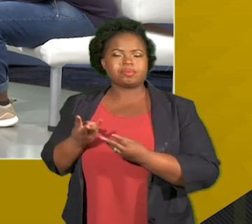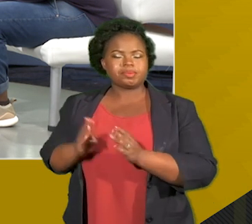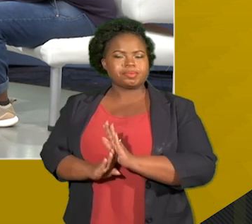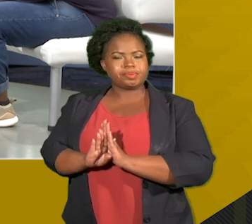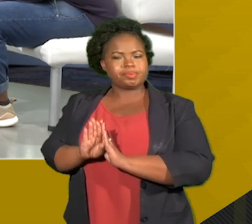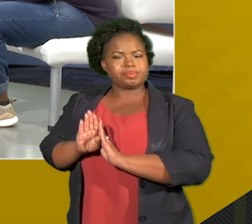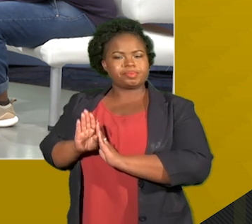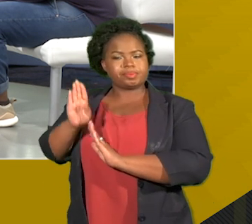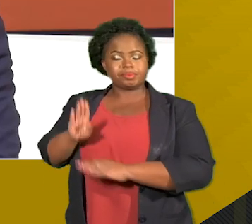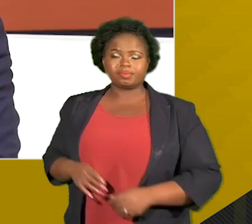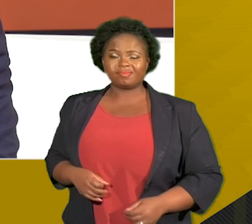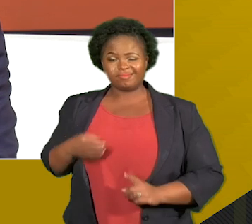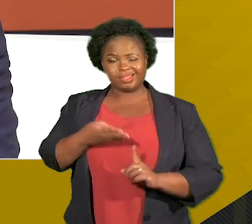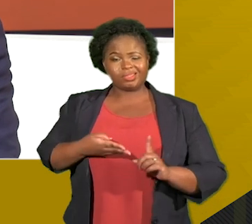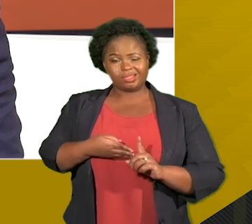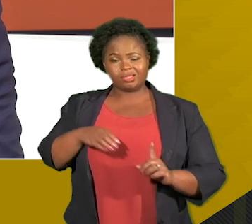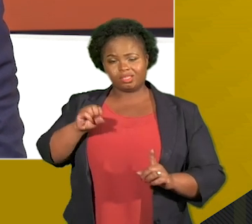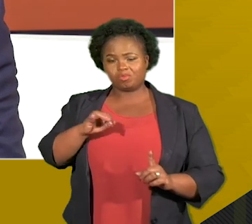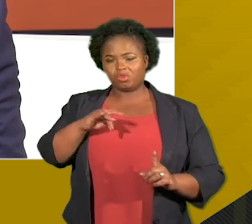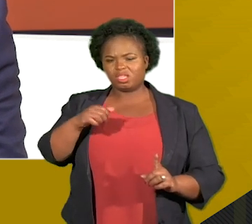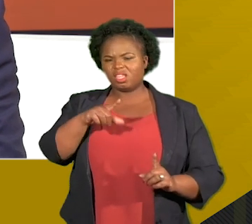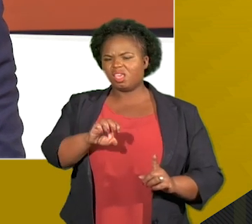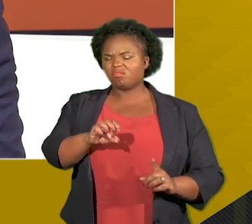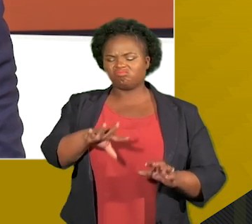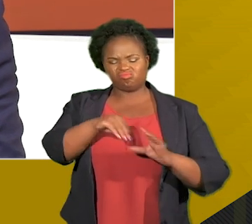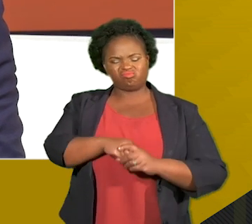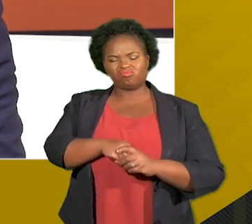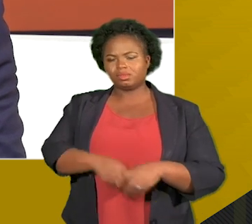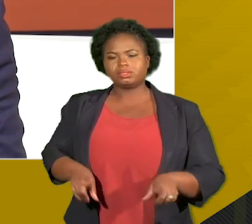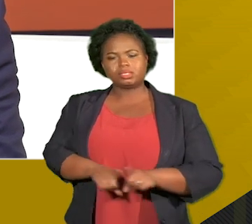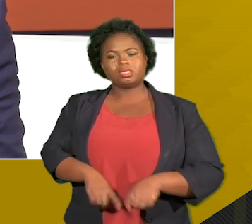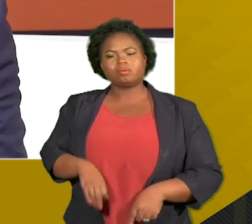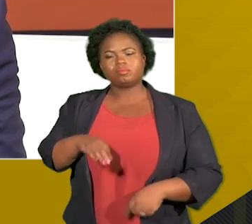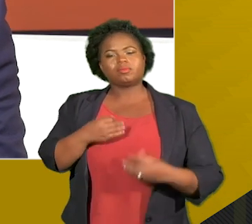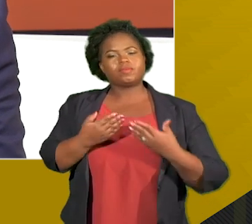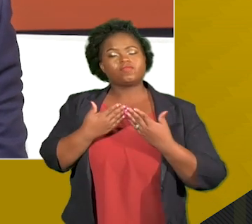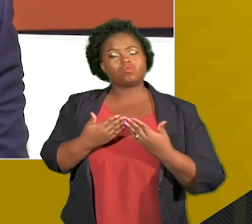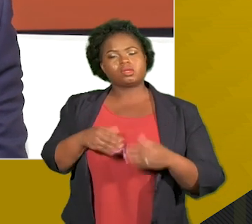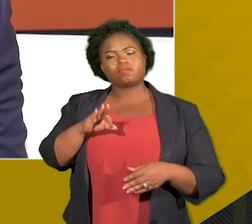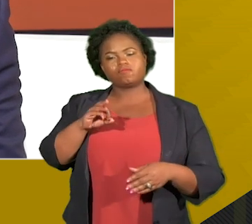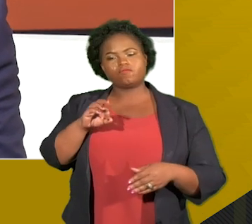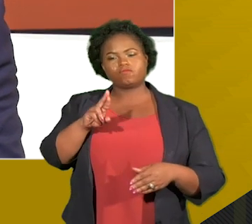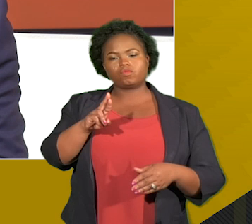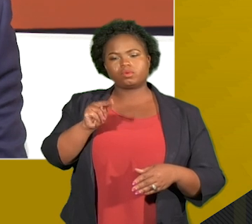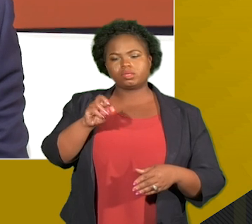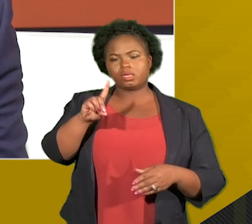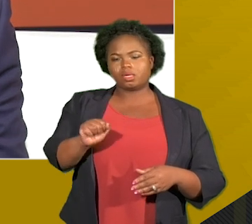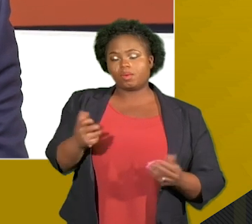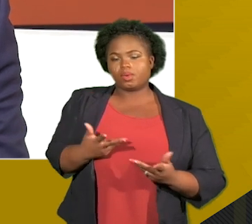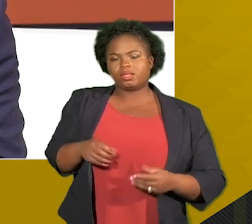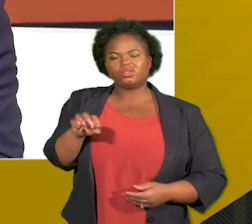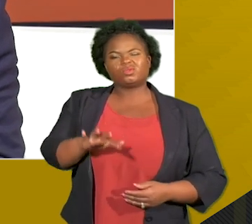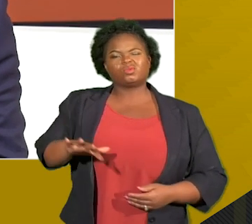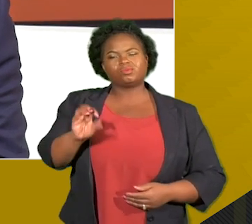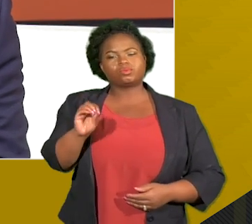And she got involved in organizations like Fundo in Soweto, Fubo when it was downtown in the market, in a little